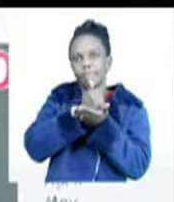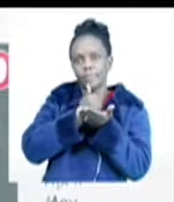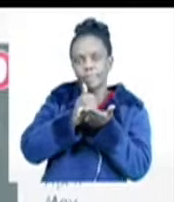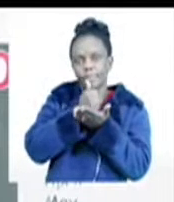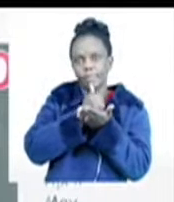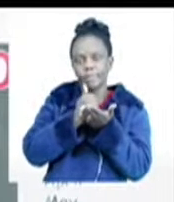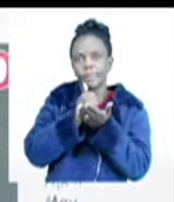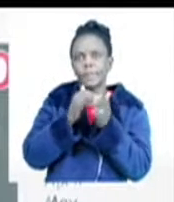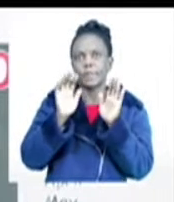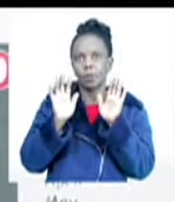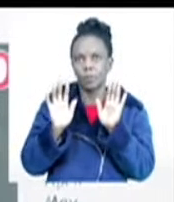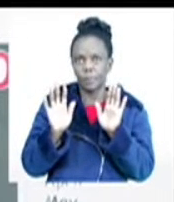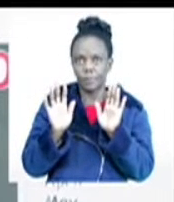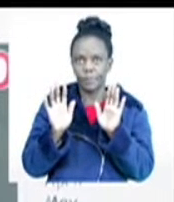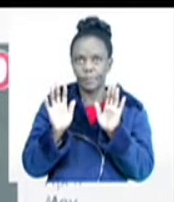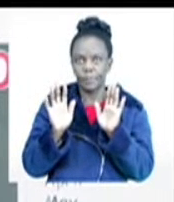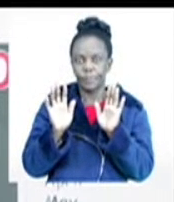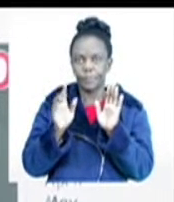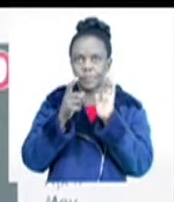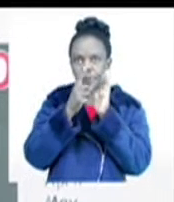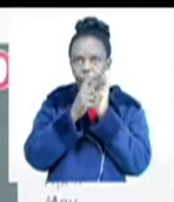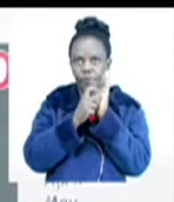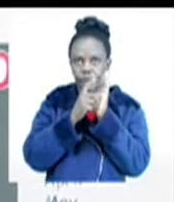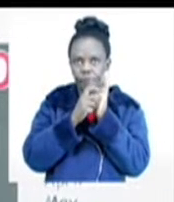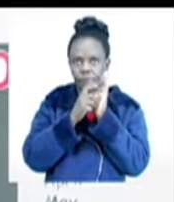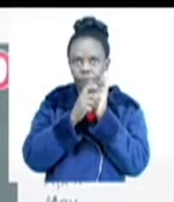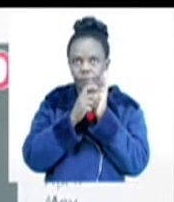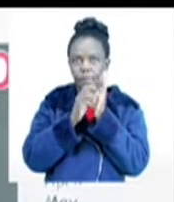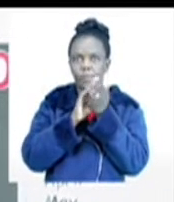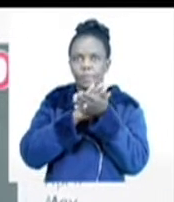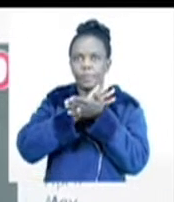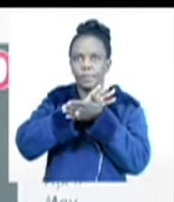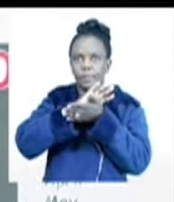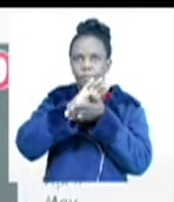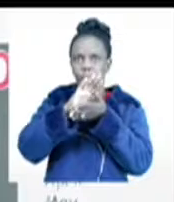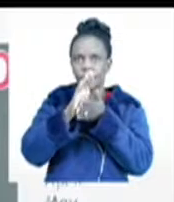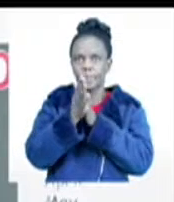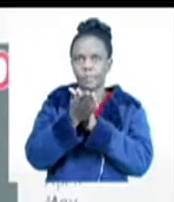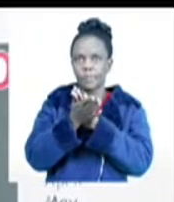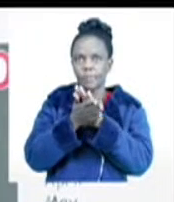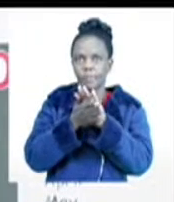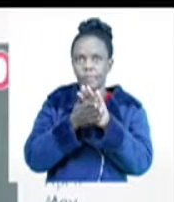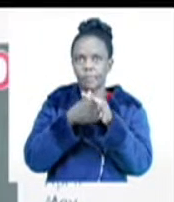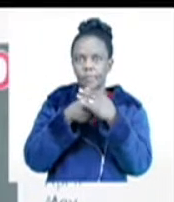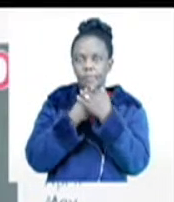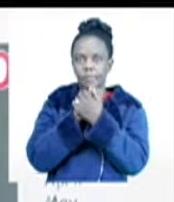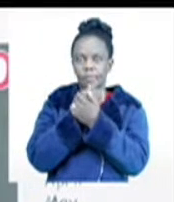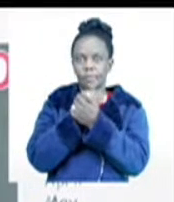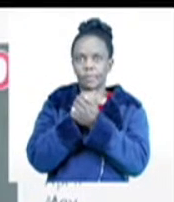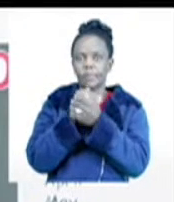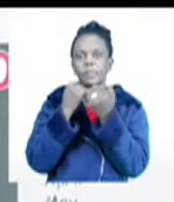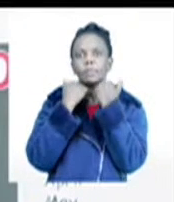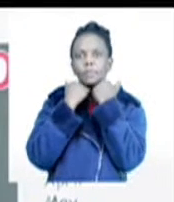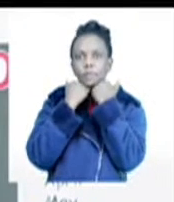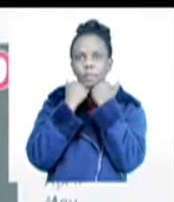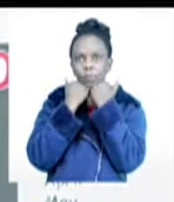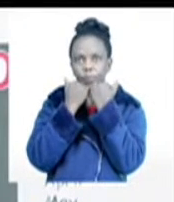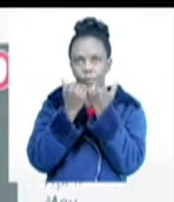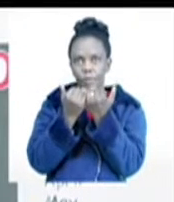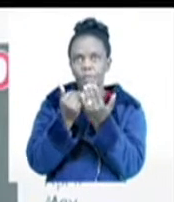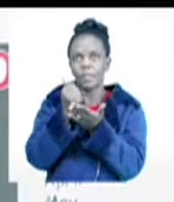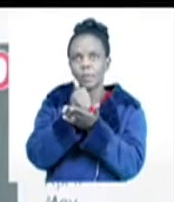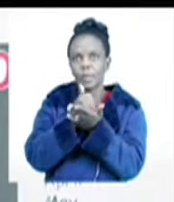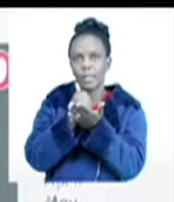sanitize our hands. Remember, sanitizer is very important, not just only for you, but for